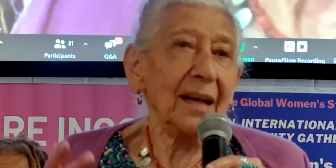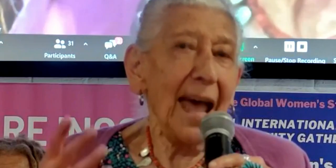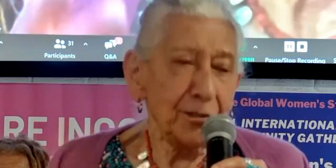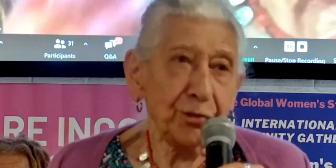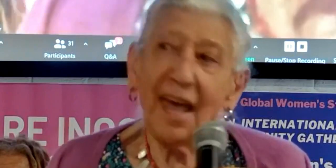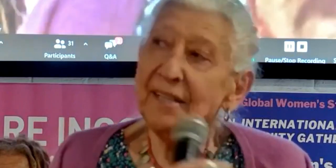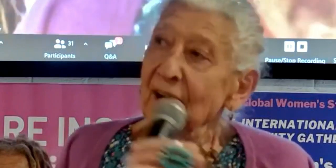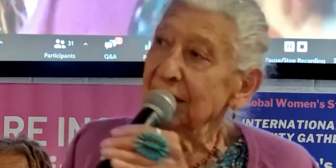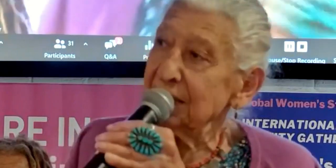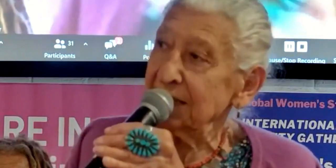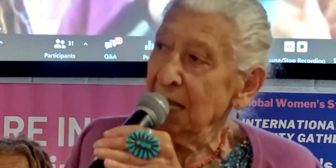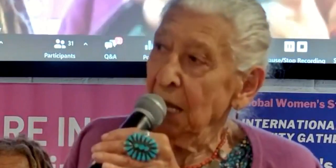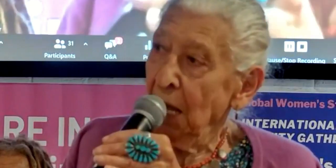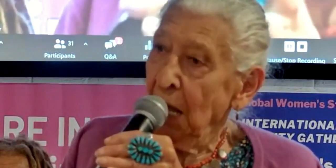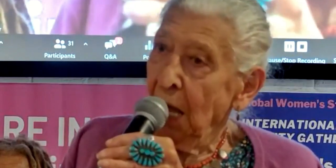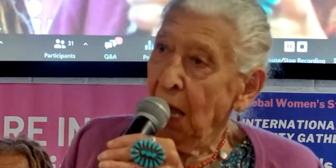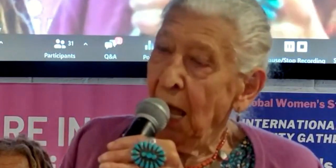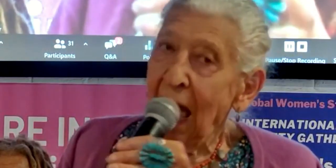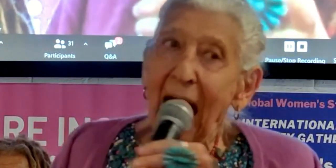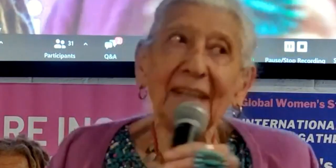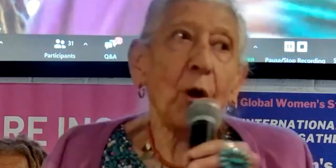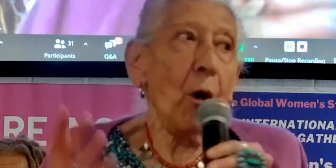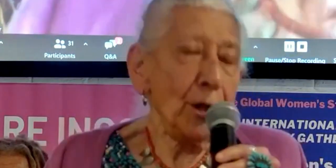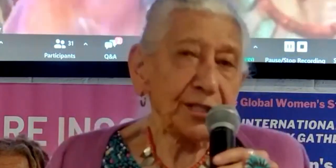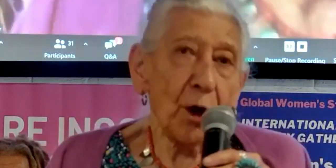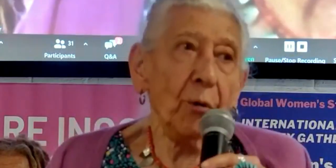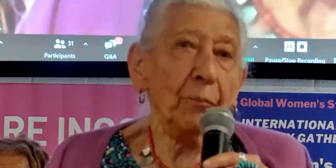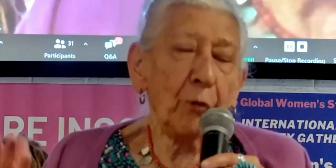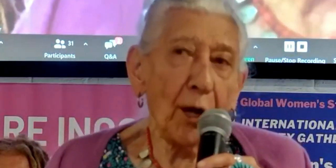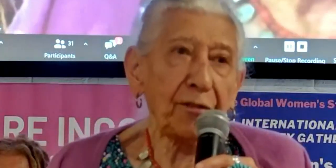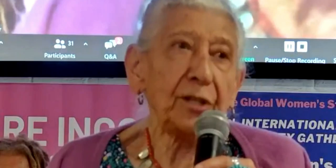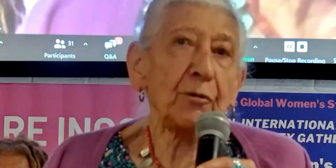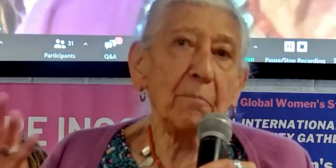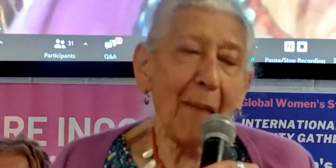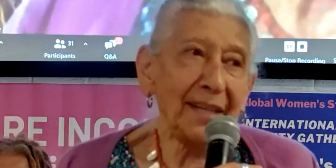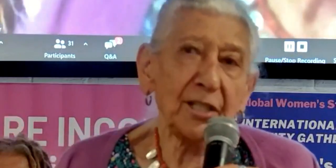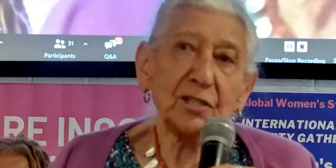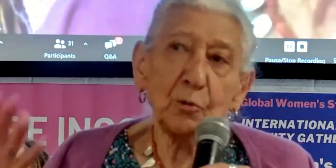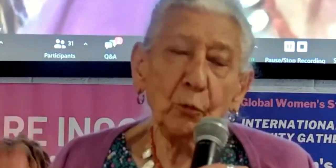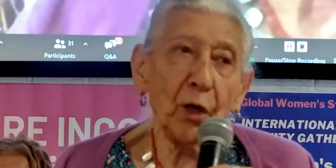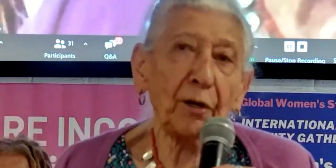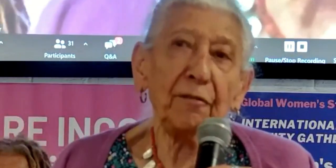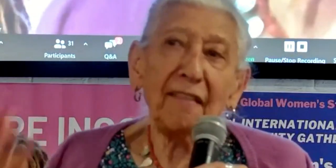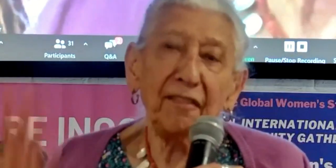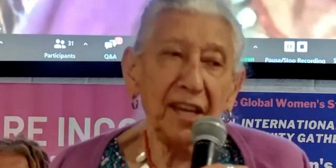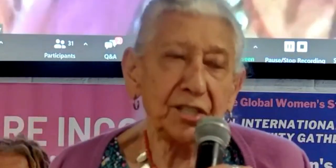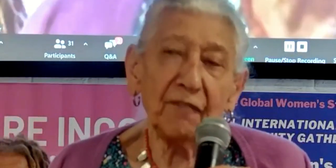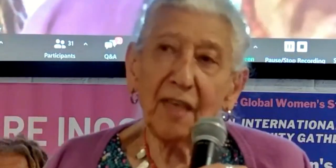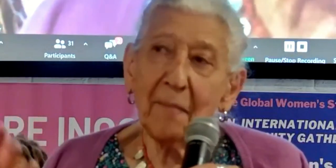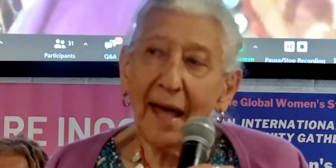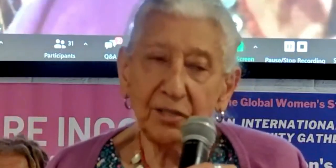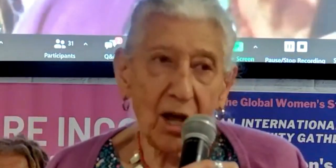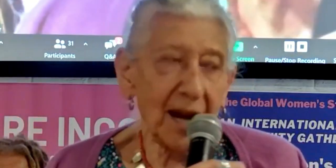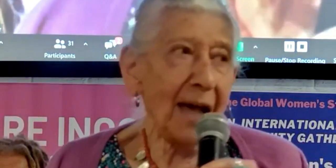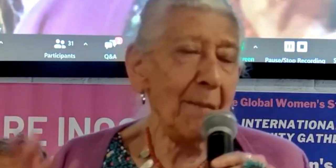and educate us, and also brought the tremendous work that each of